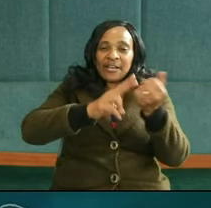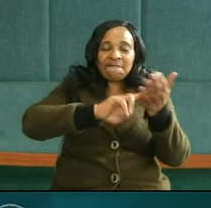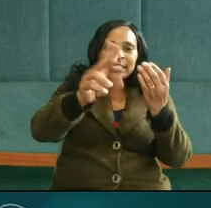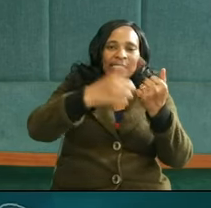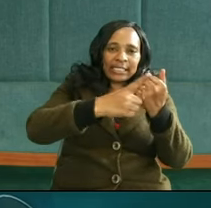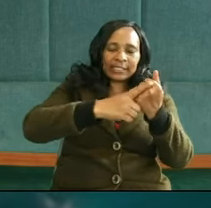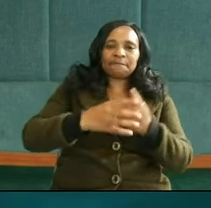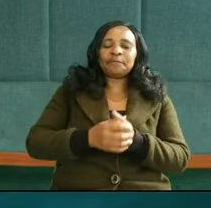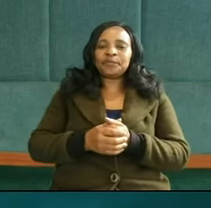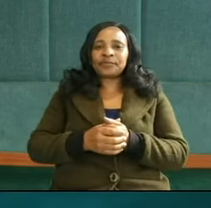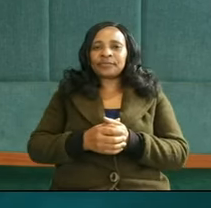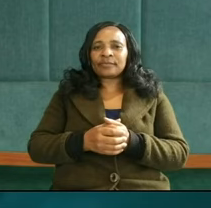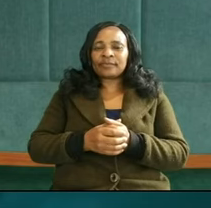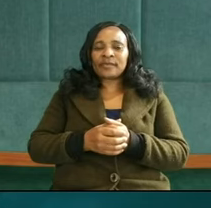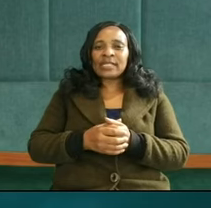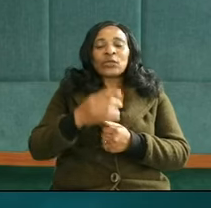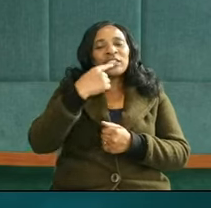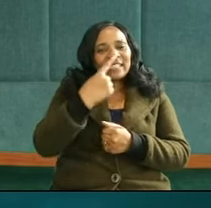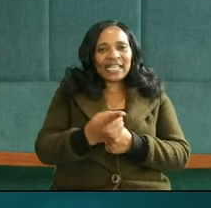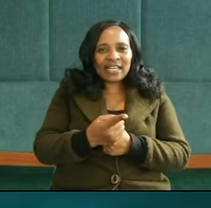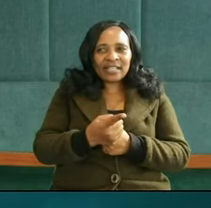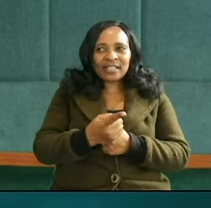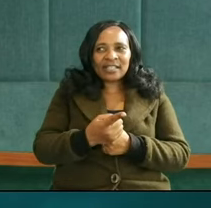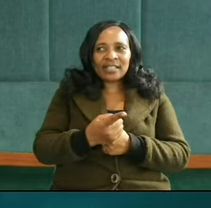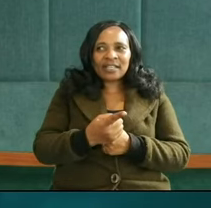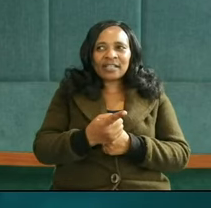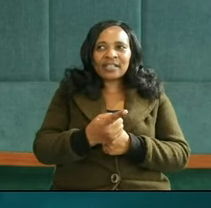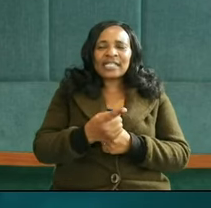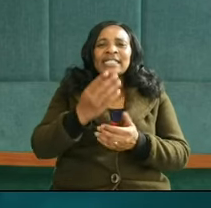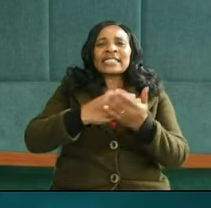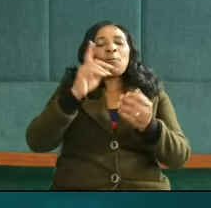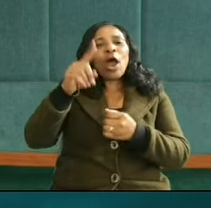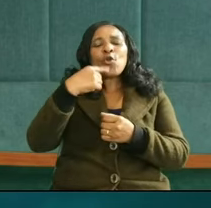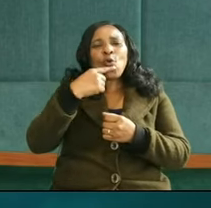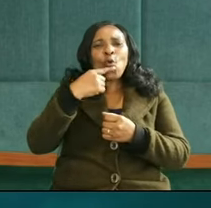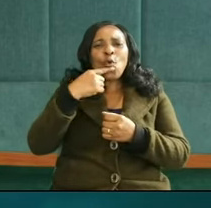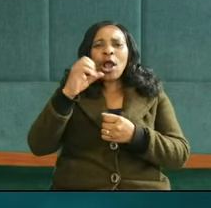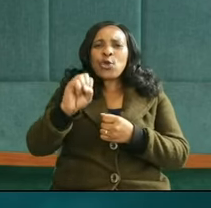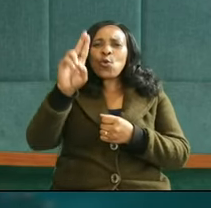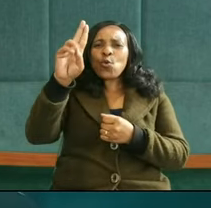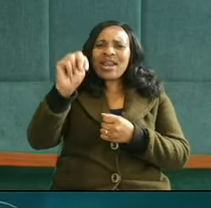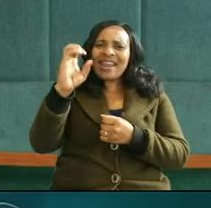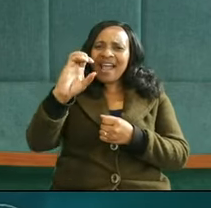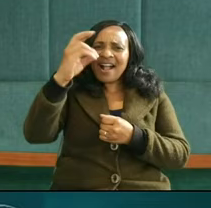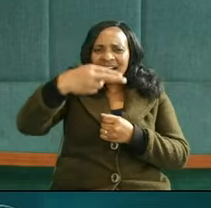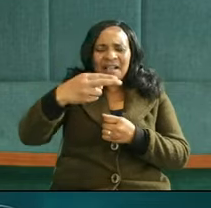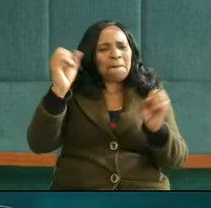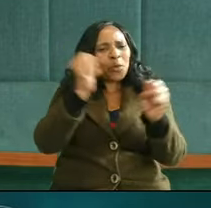6. He would say somebody who was even a eunuch should not be entertained